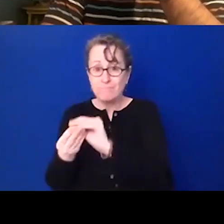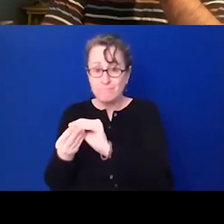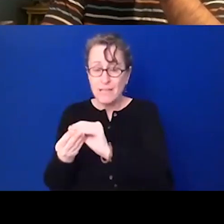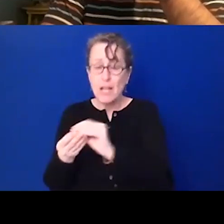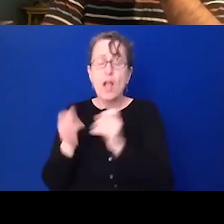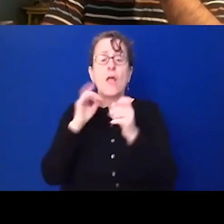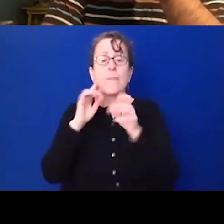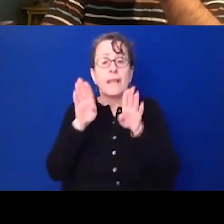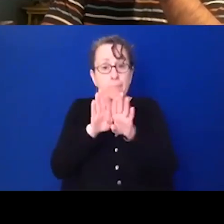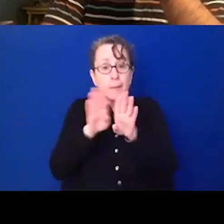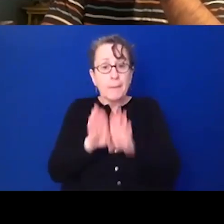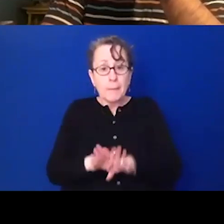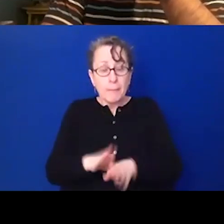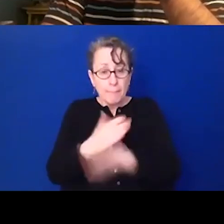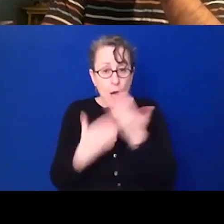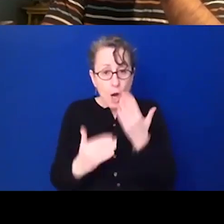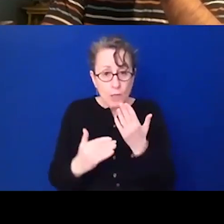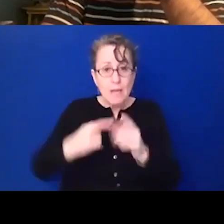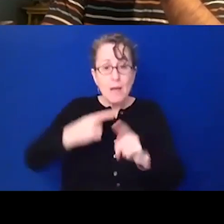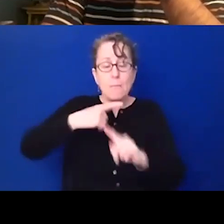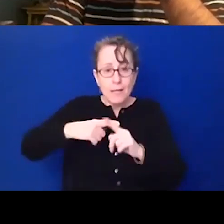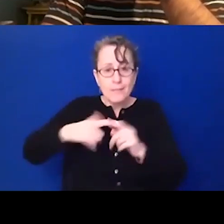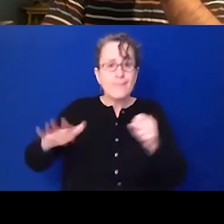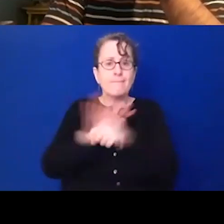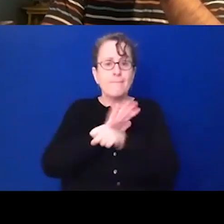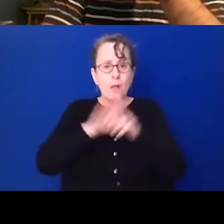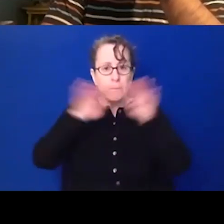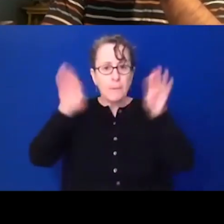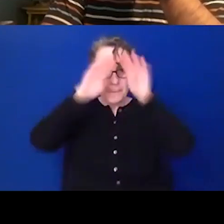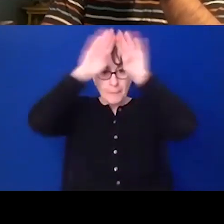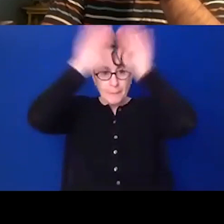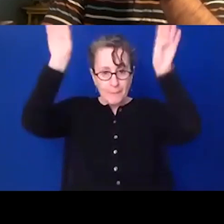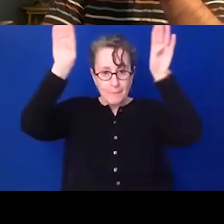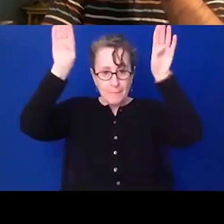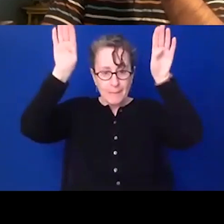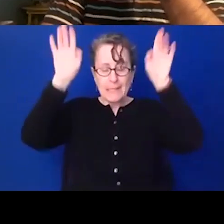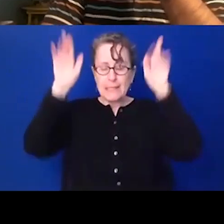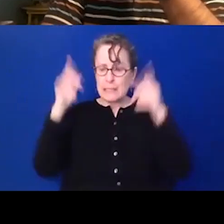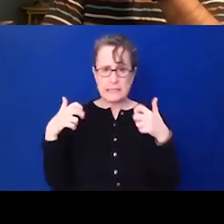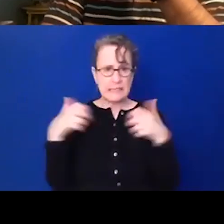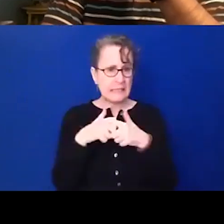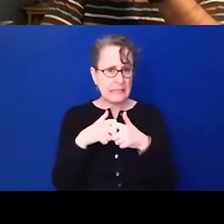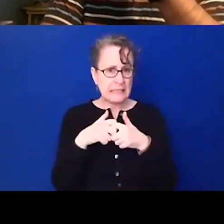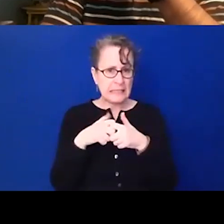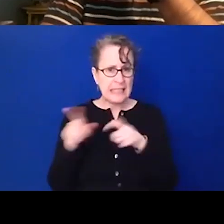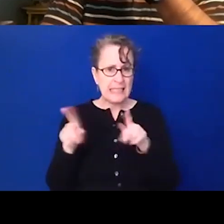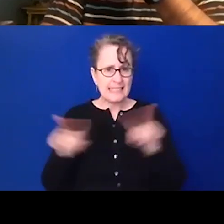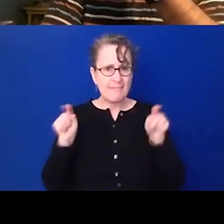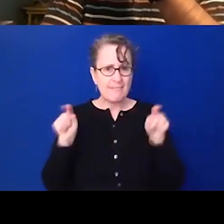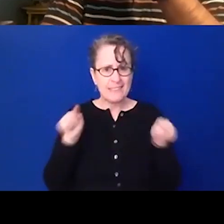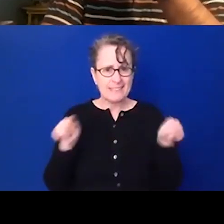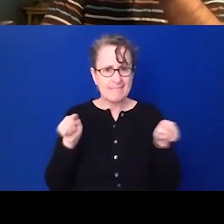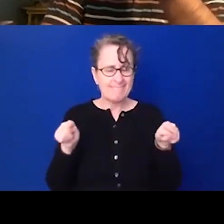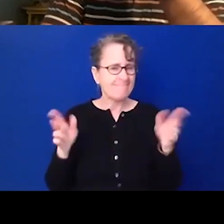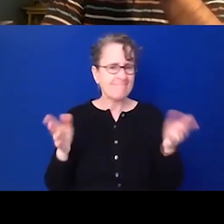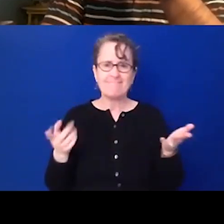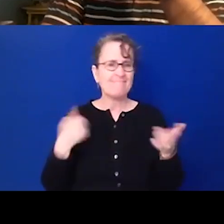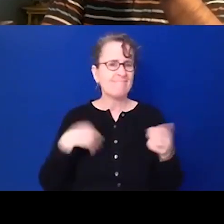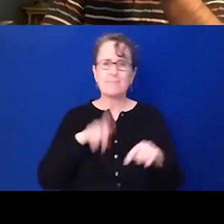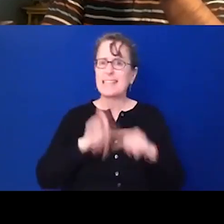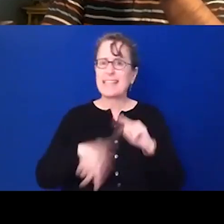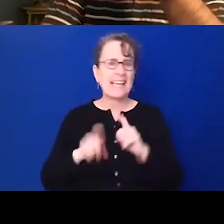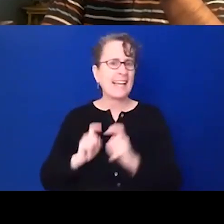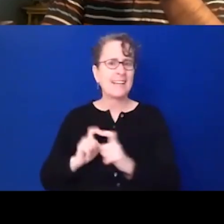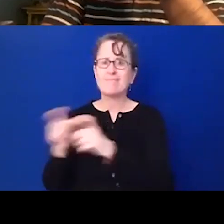ceiling, was a different contractor. We found ourselves in a legal catch-22. We couldn't award the larger